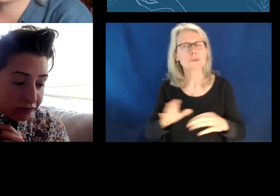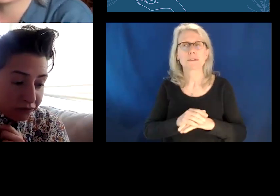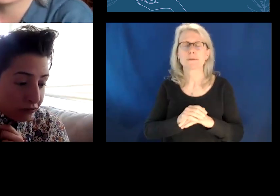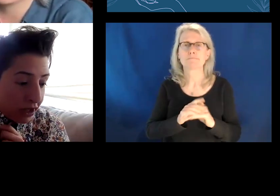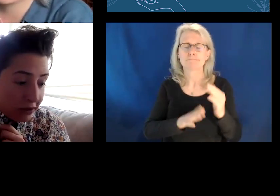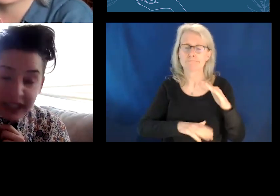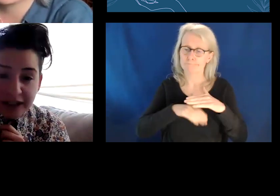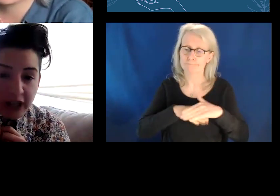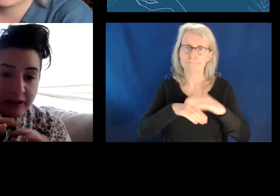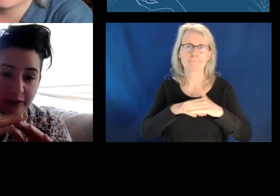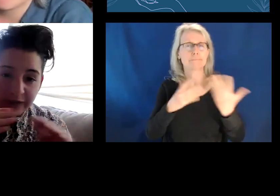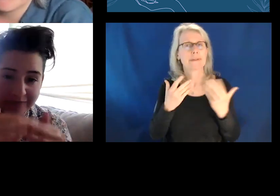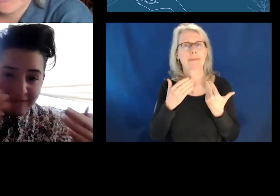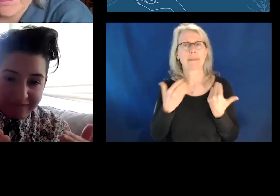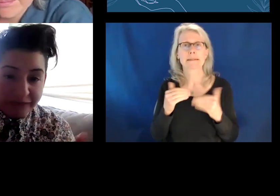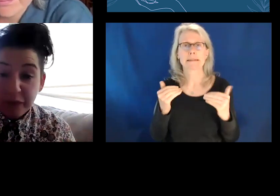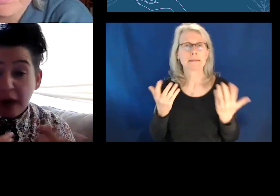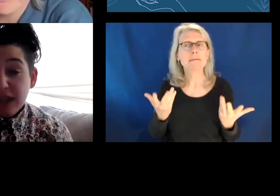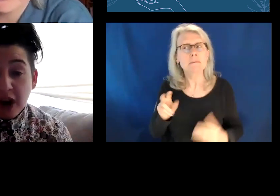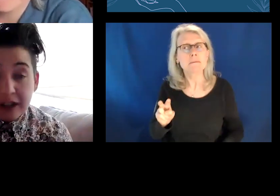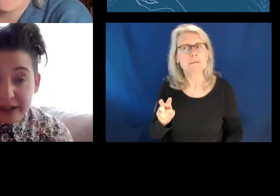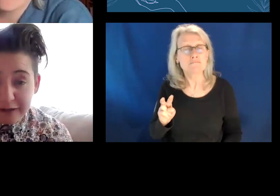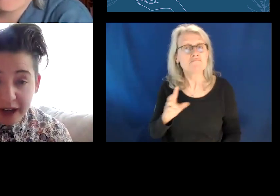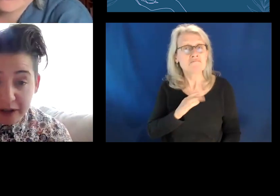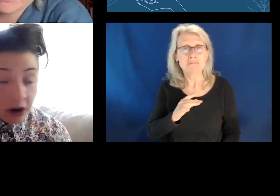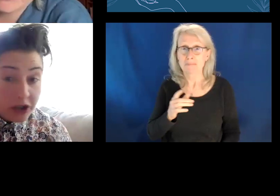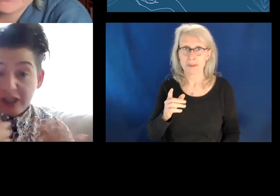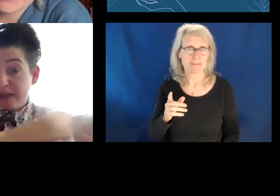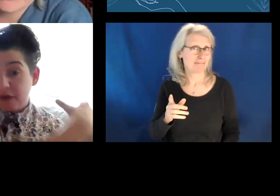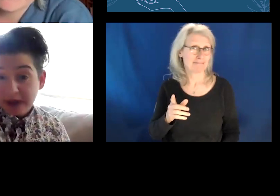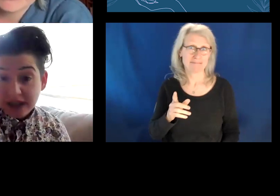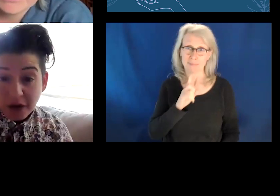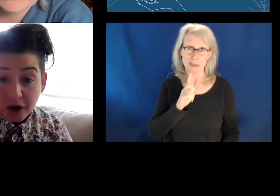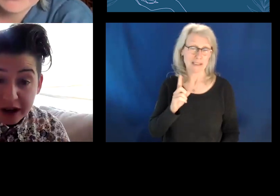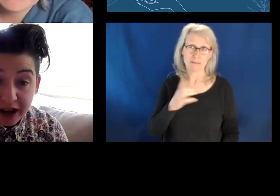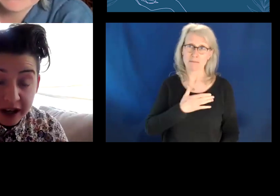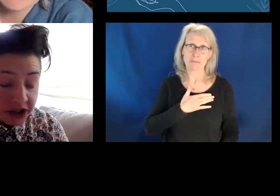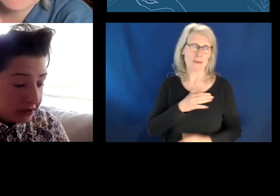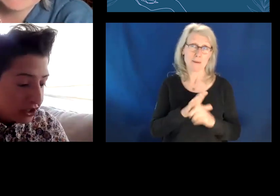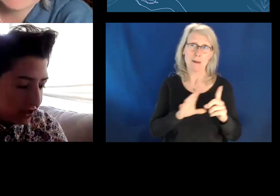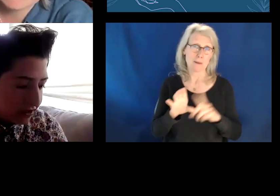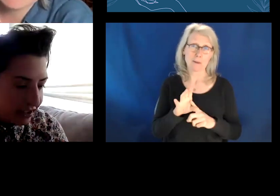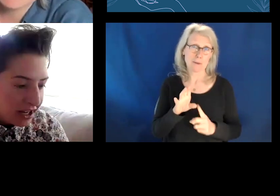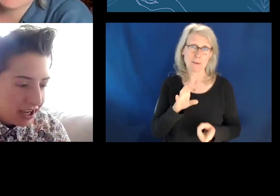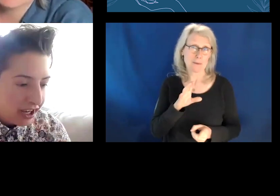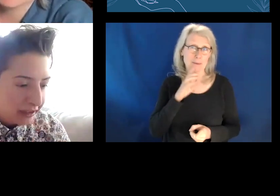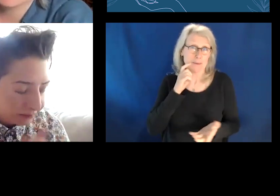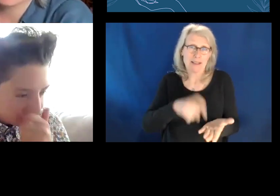and really, like, that was not culturally for me or